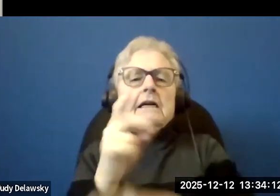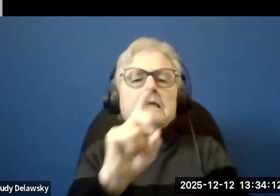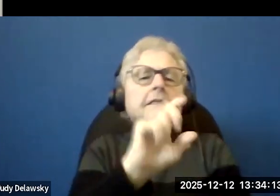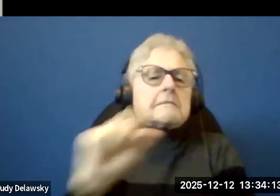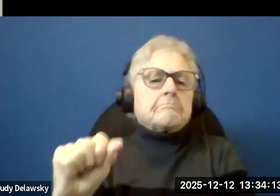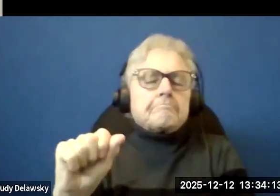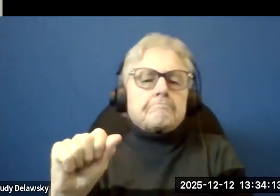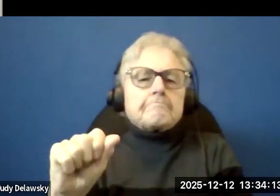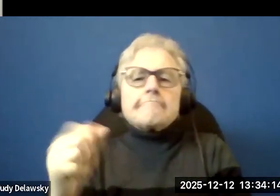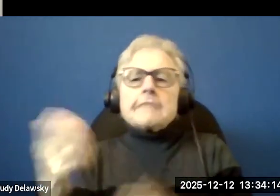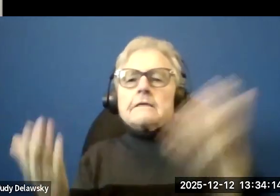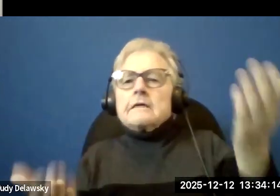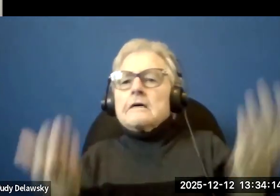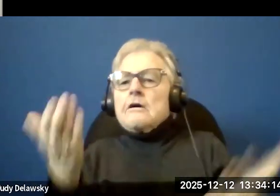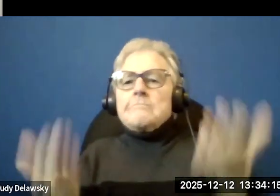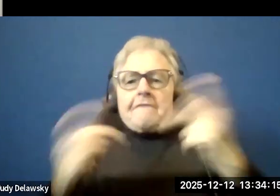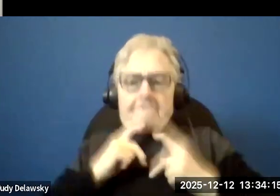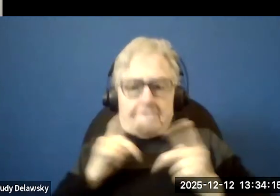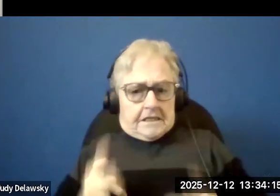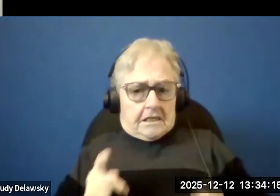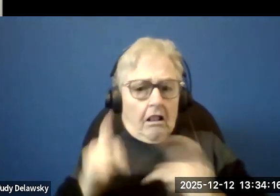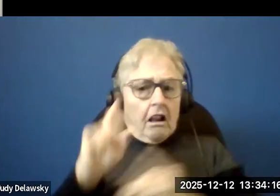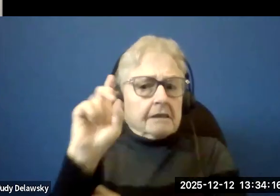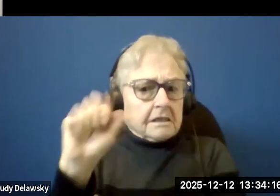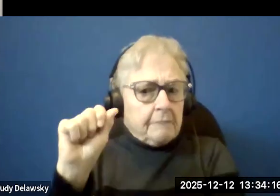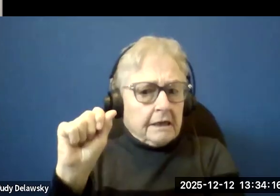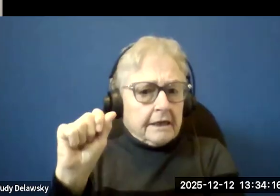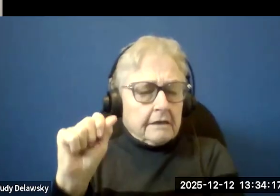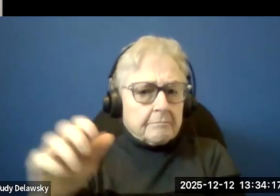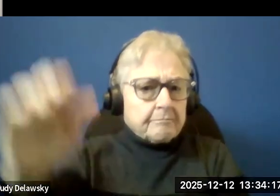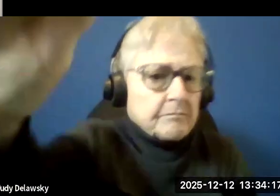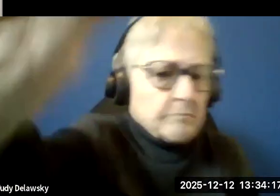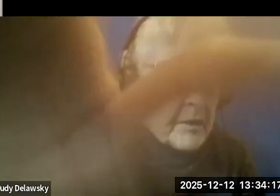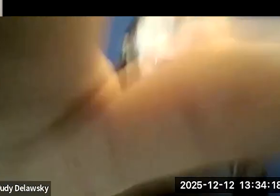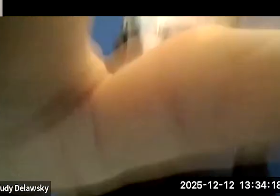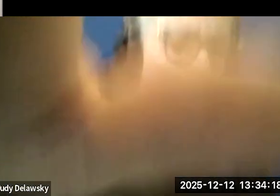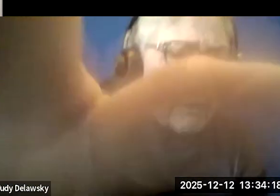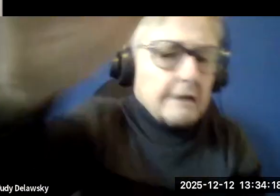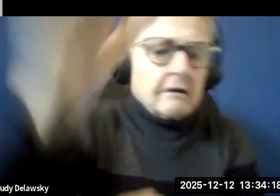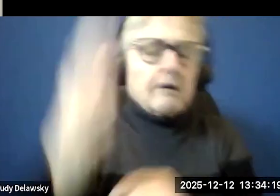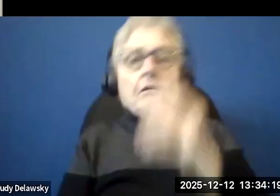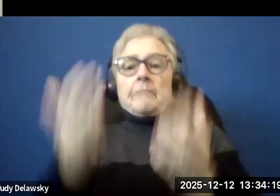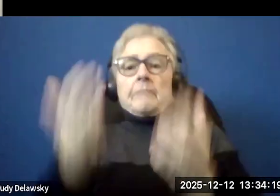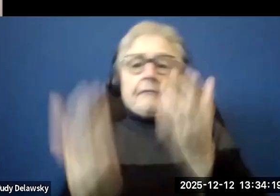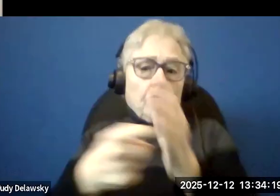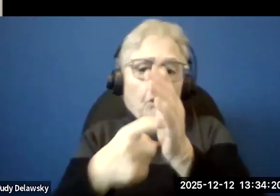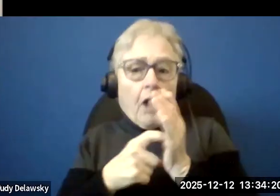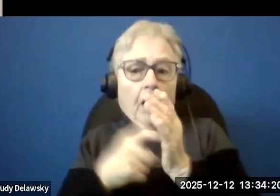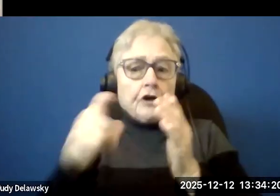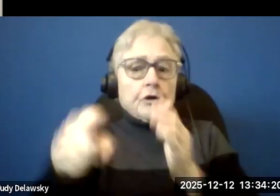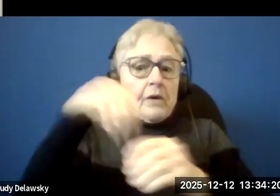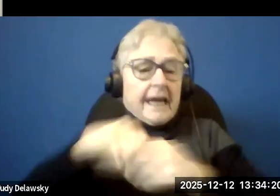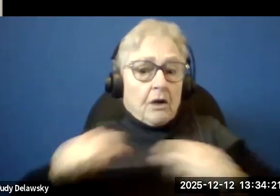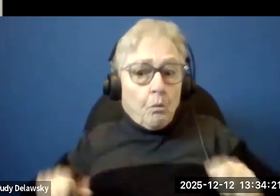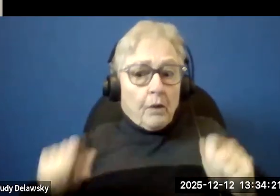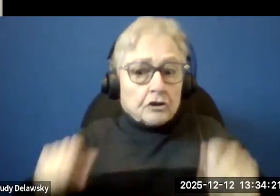whether that be a physical disability that would require you to be in a wheelchair, or that would require a walker